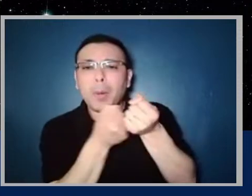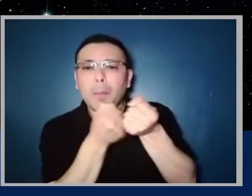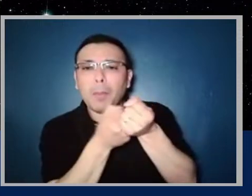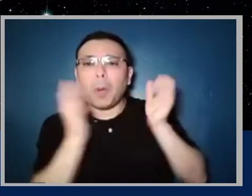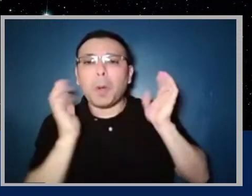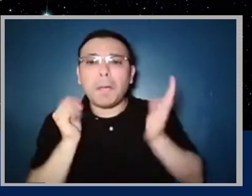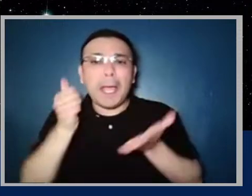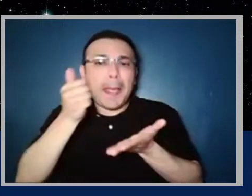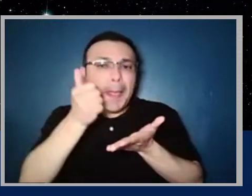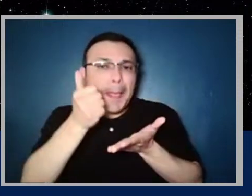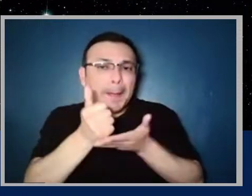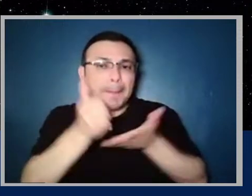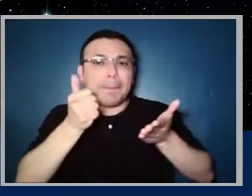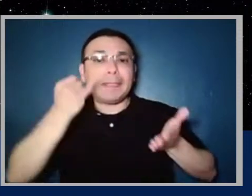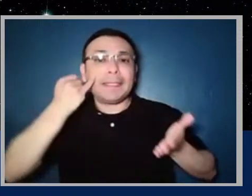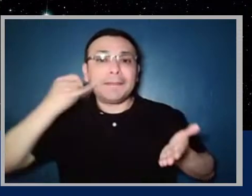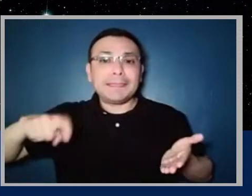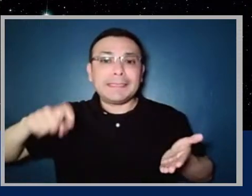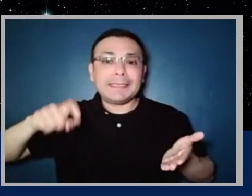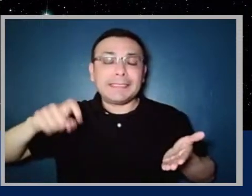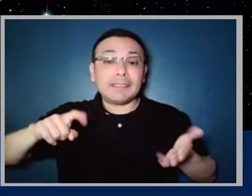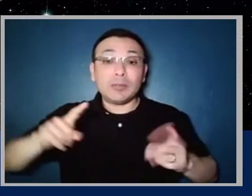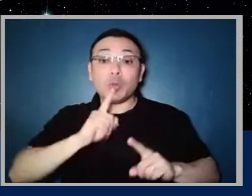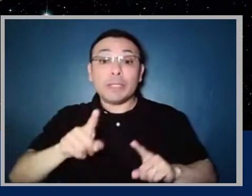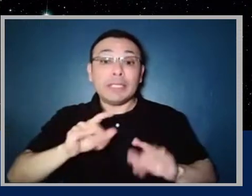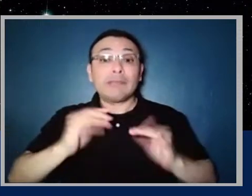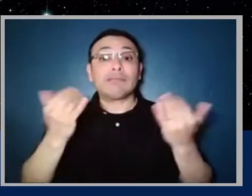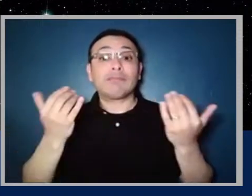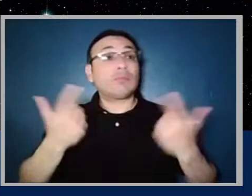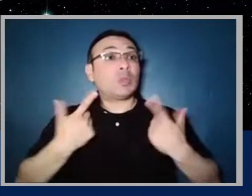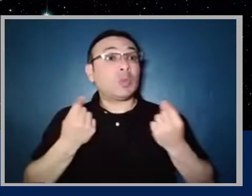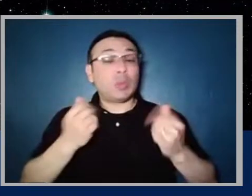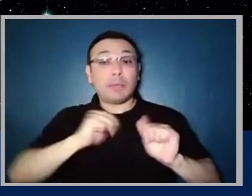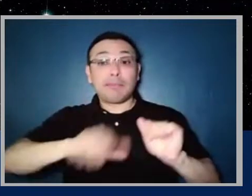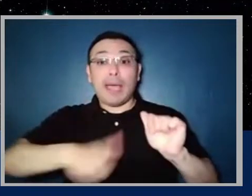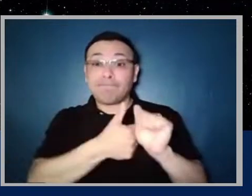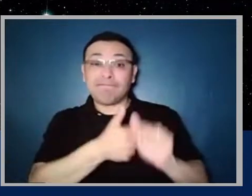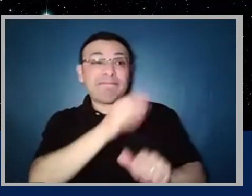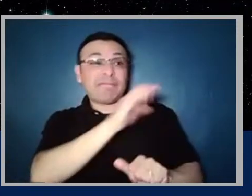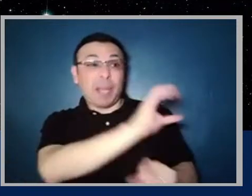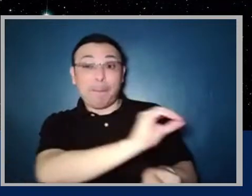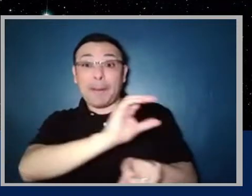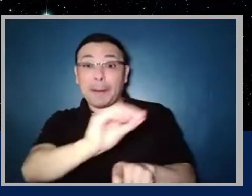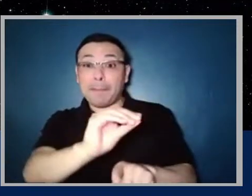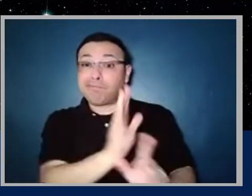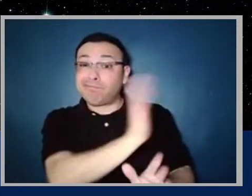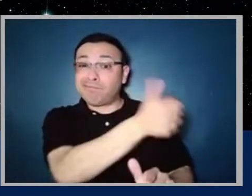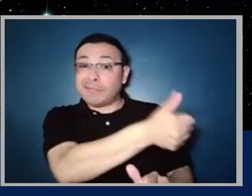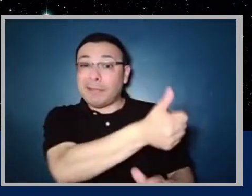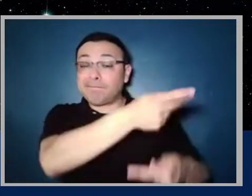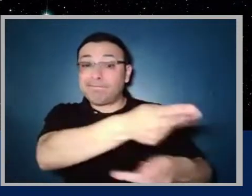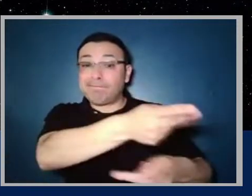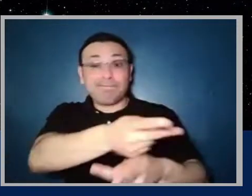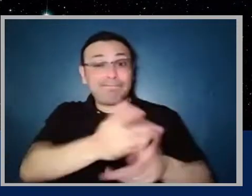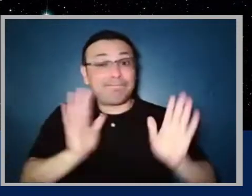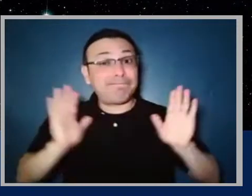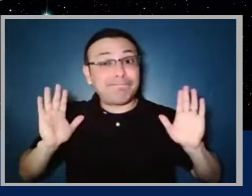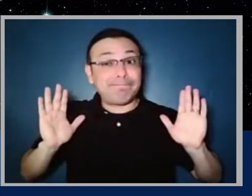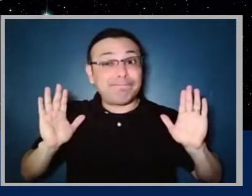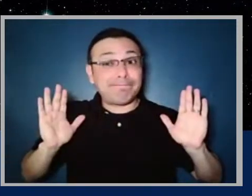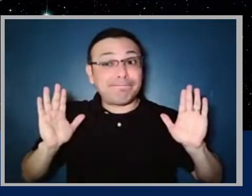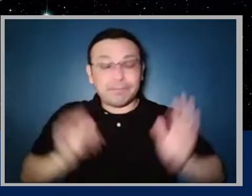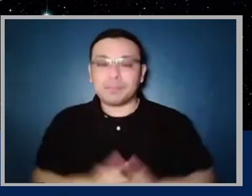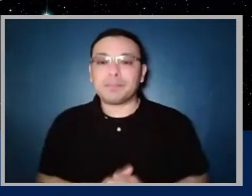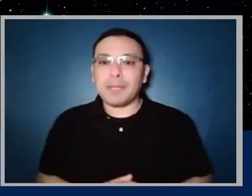as needed. But we're really just here as backups. Those guys have it all covered. No kidding. And I guess we're not launching